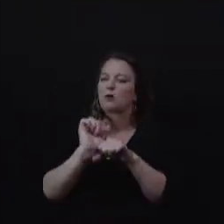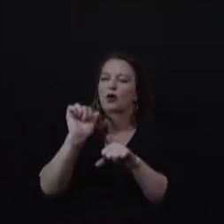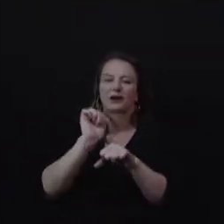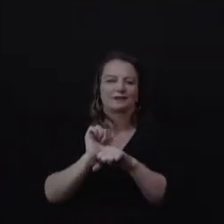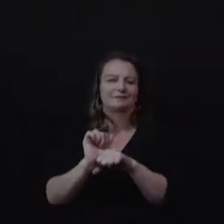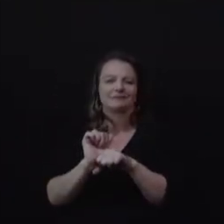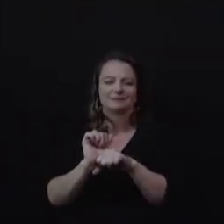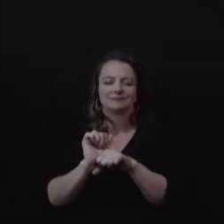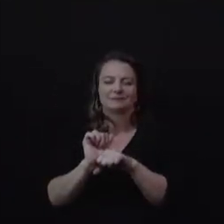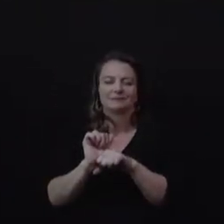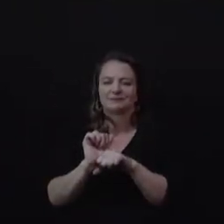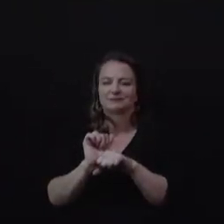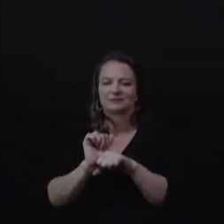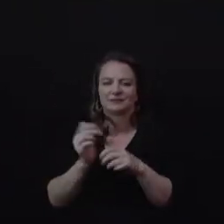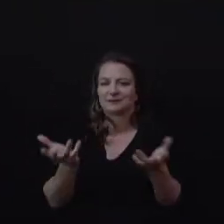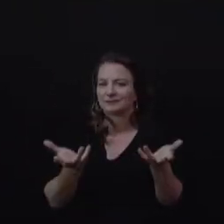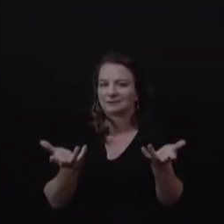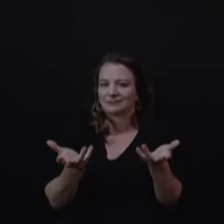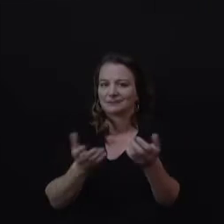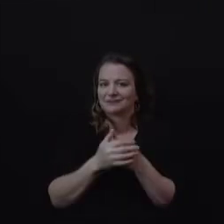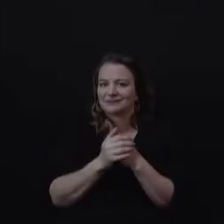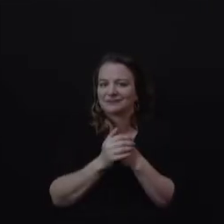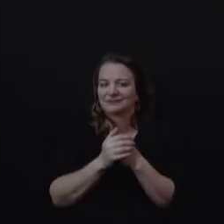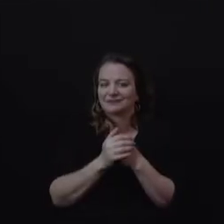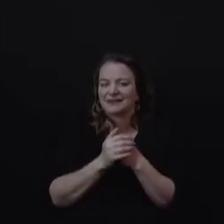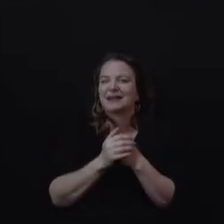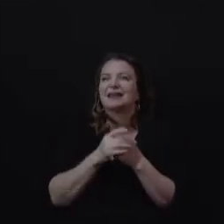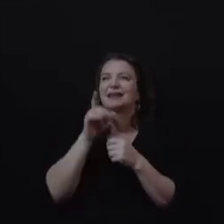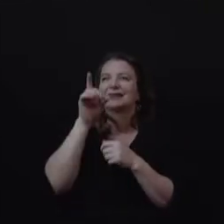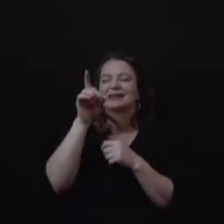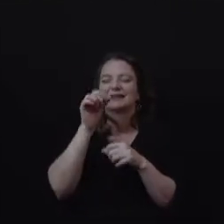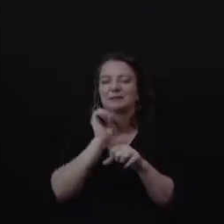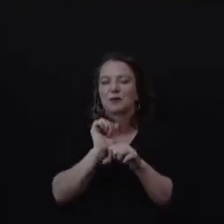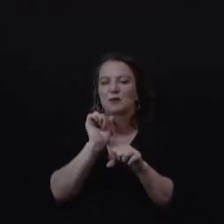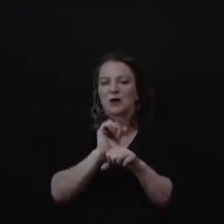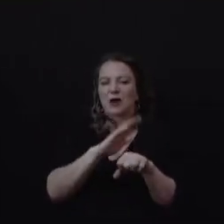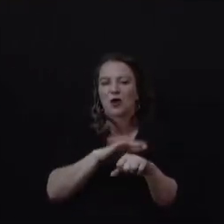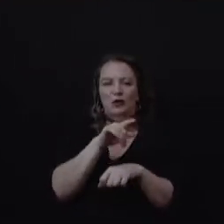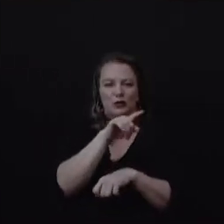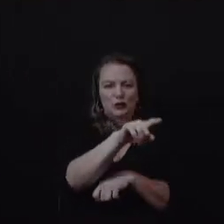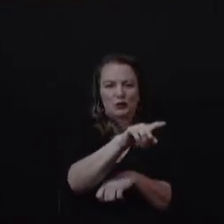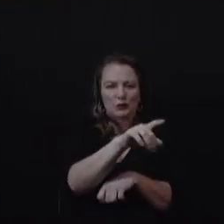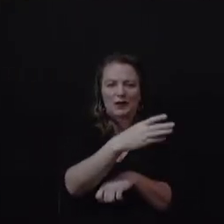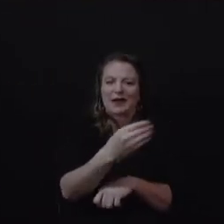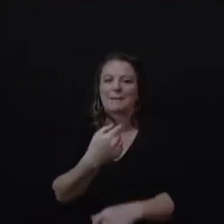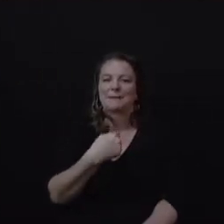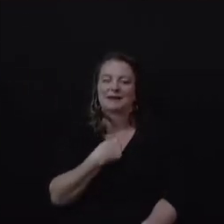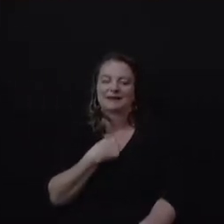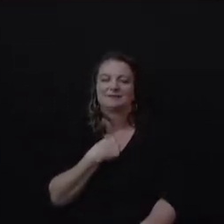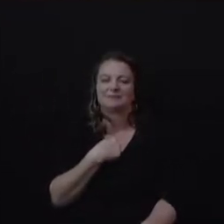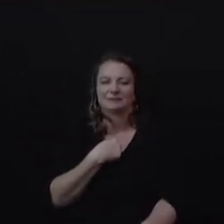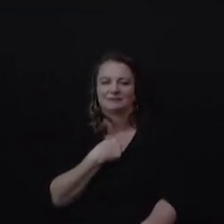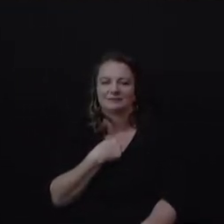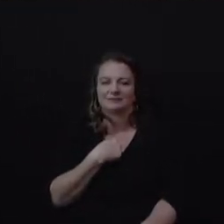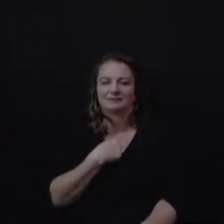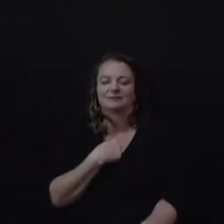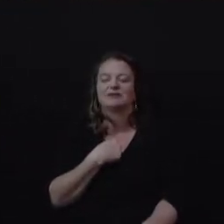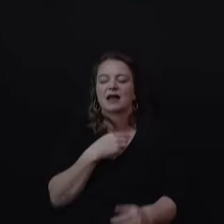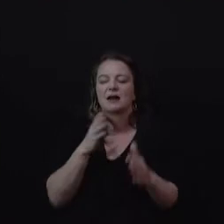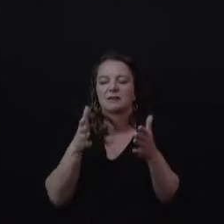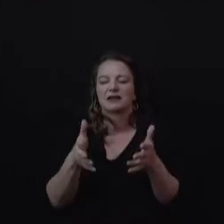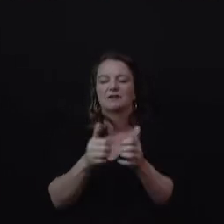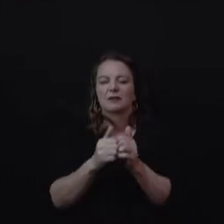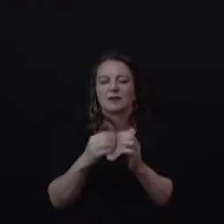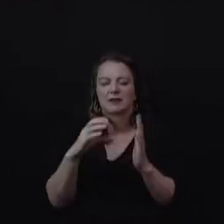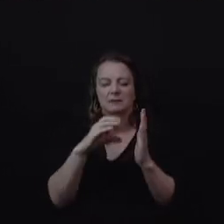And you know what he's been working on? He's been working on you, and he's been working on me. Let me leave you with this